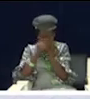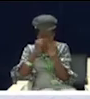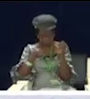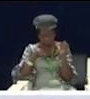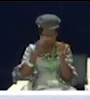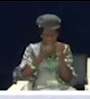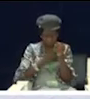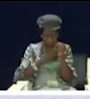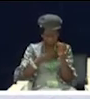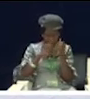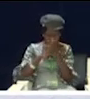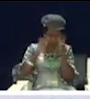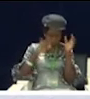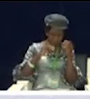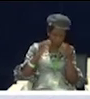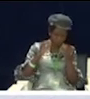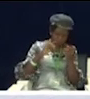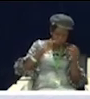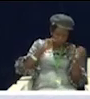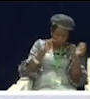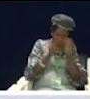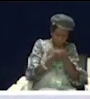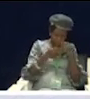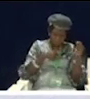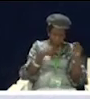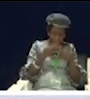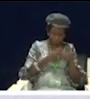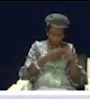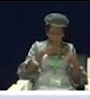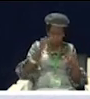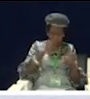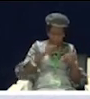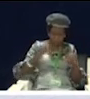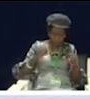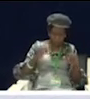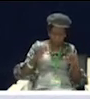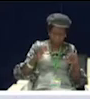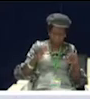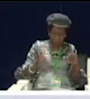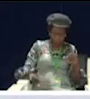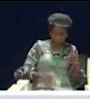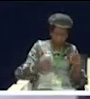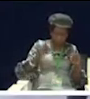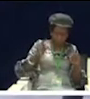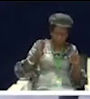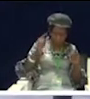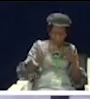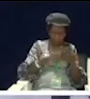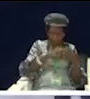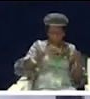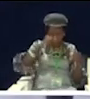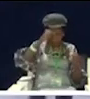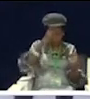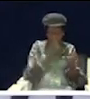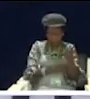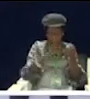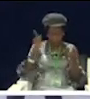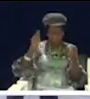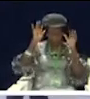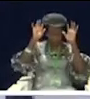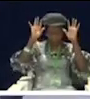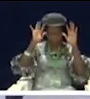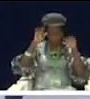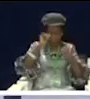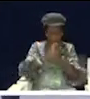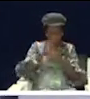soul. Turn me from being a dog to a son. You are the wonder-working God.